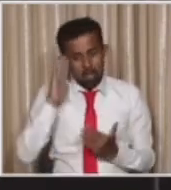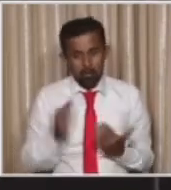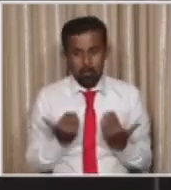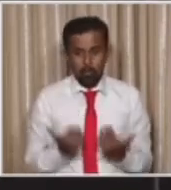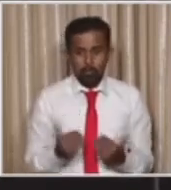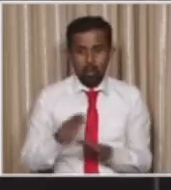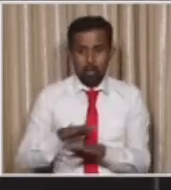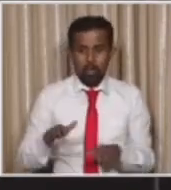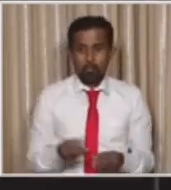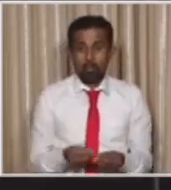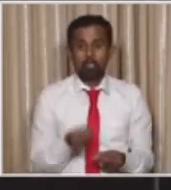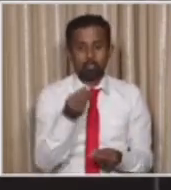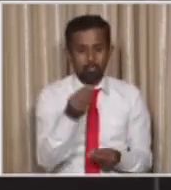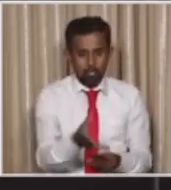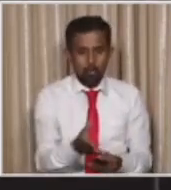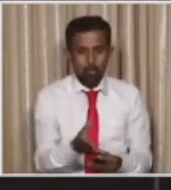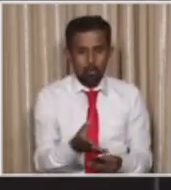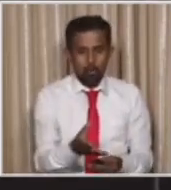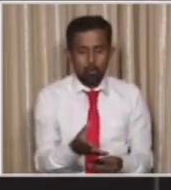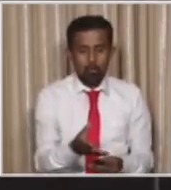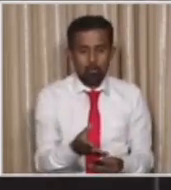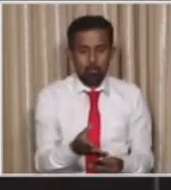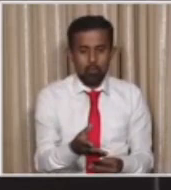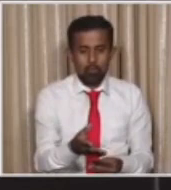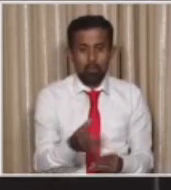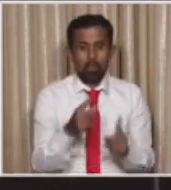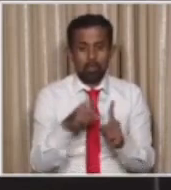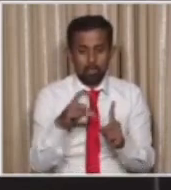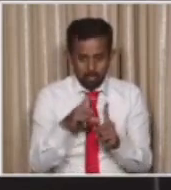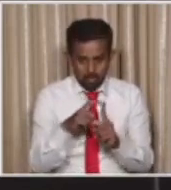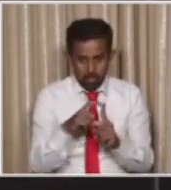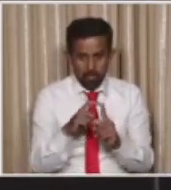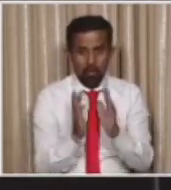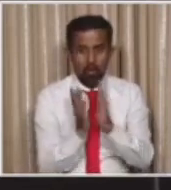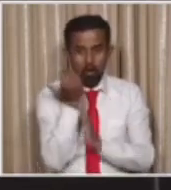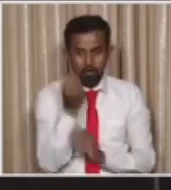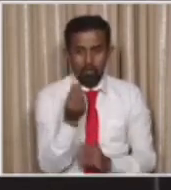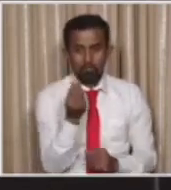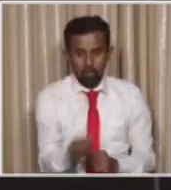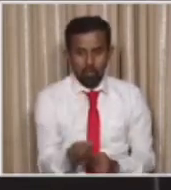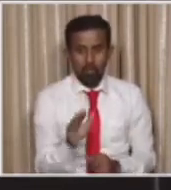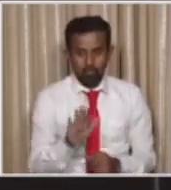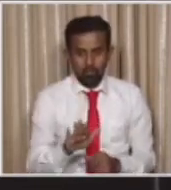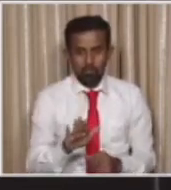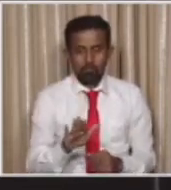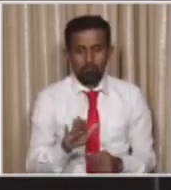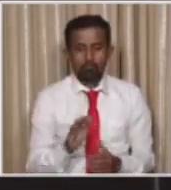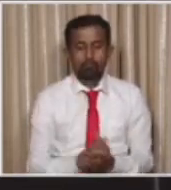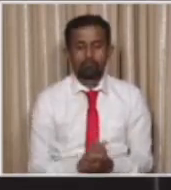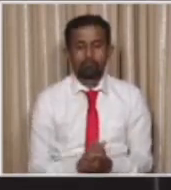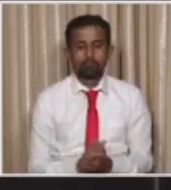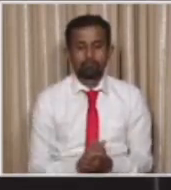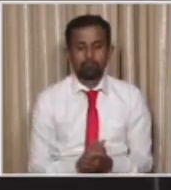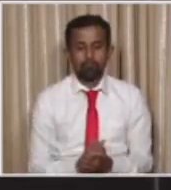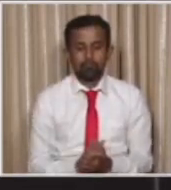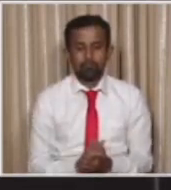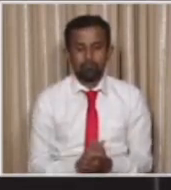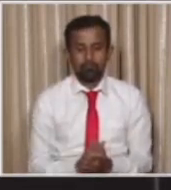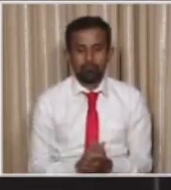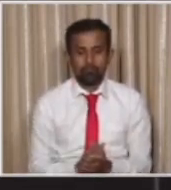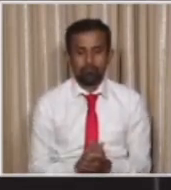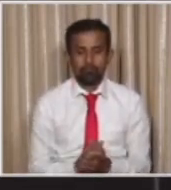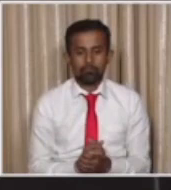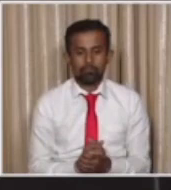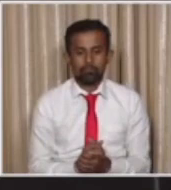kiyenawa regular violence against lower caste, and yet those responsible from high caste are not rigorously